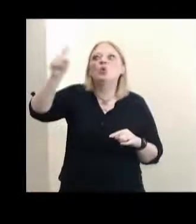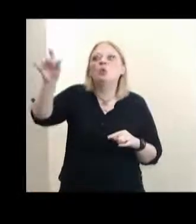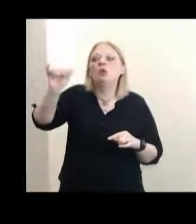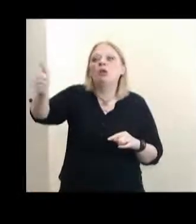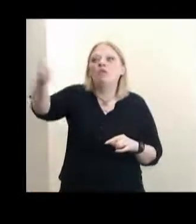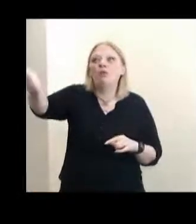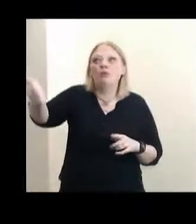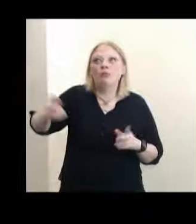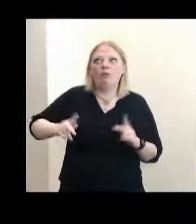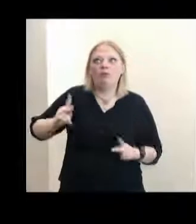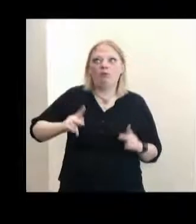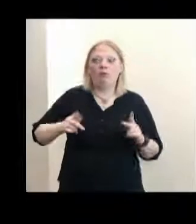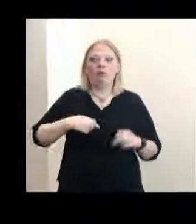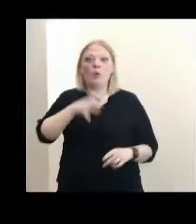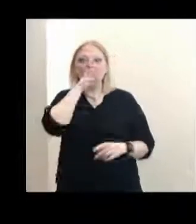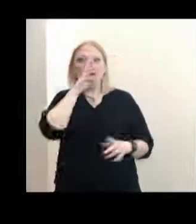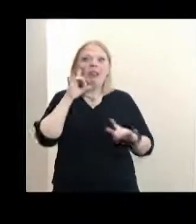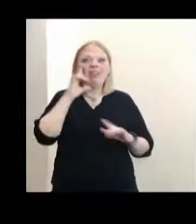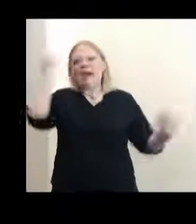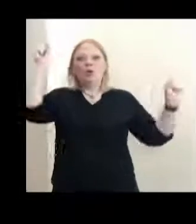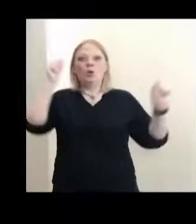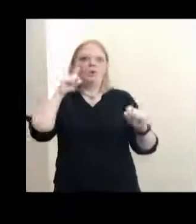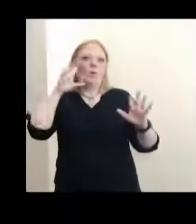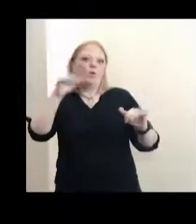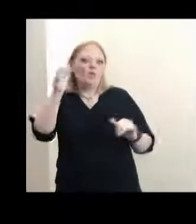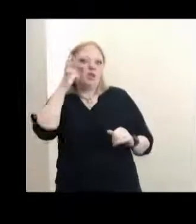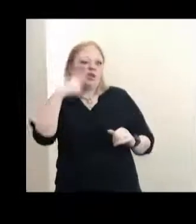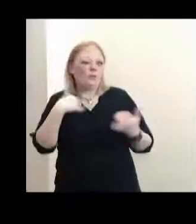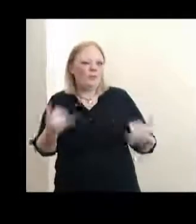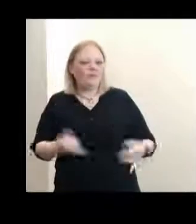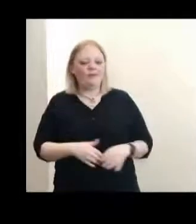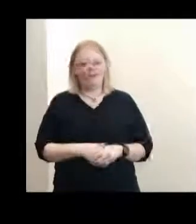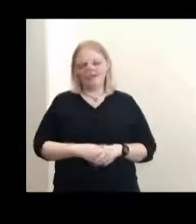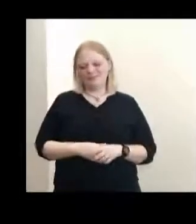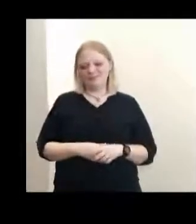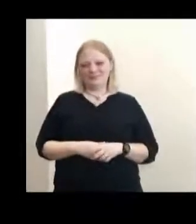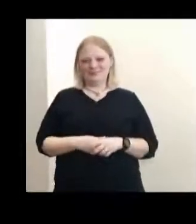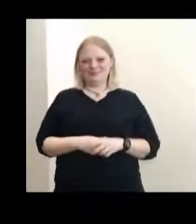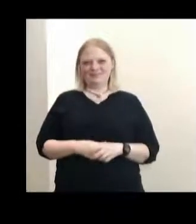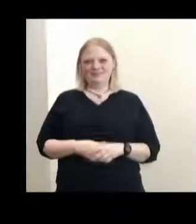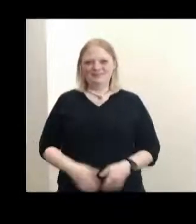others. So I'm talking louder, so hopefully you can hear me now.